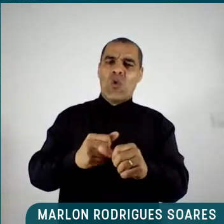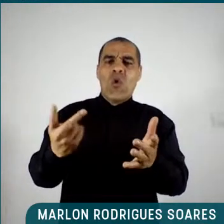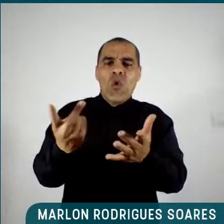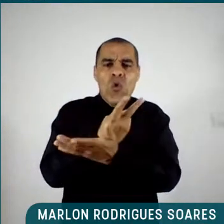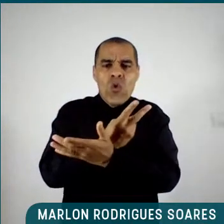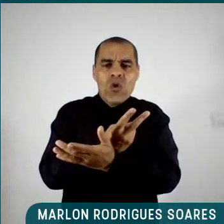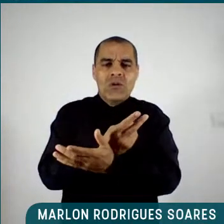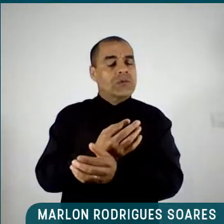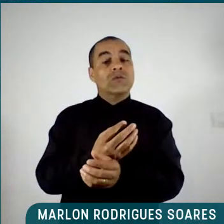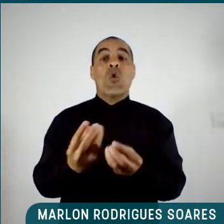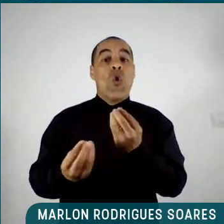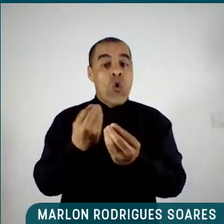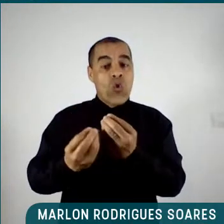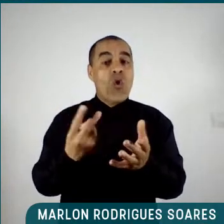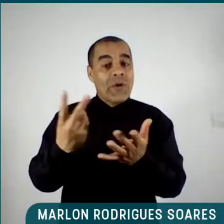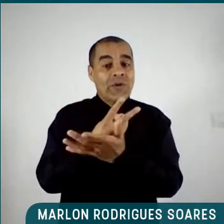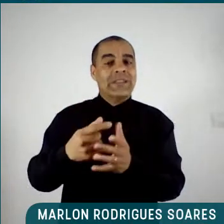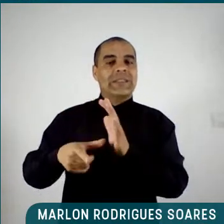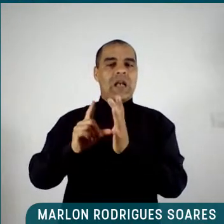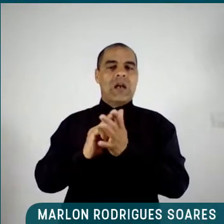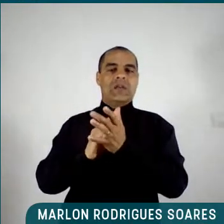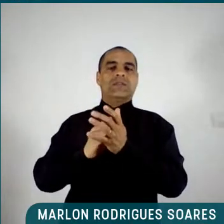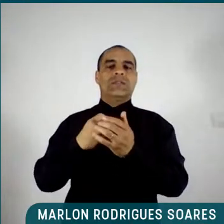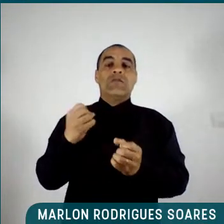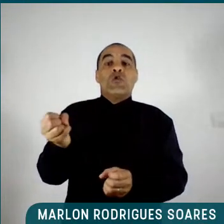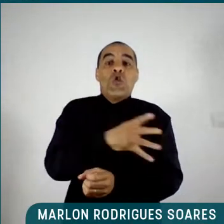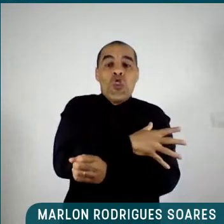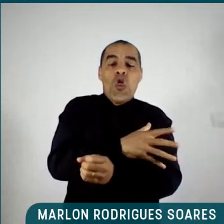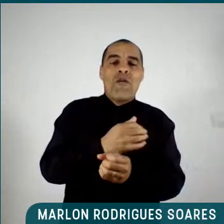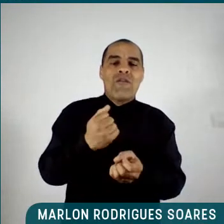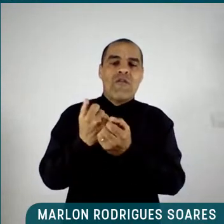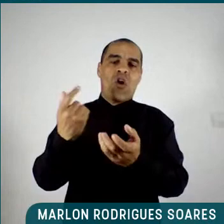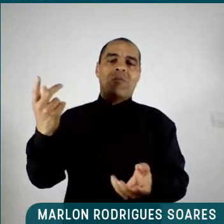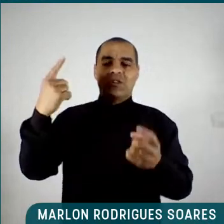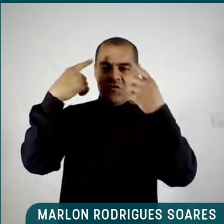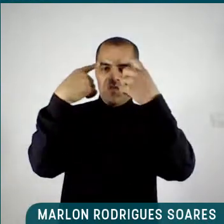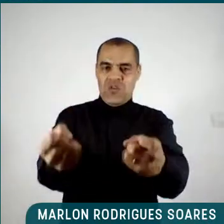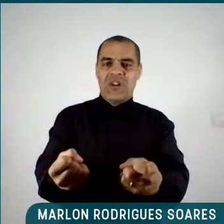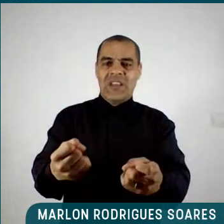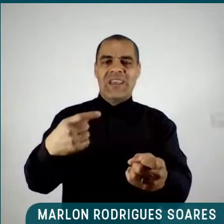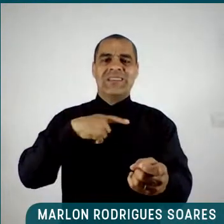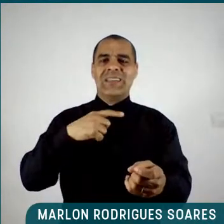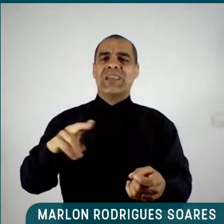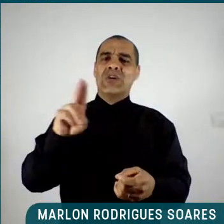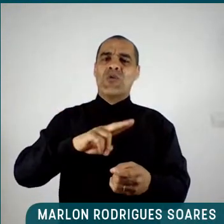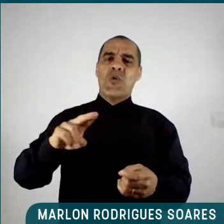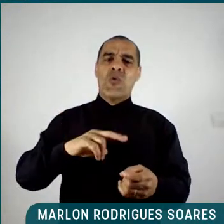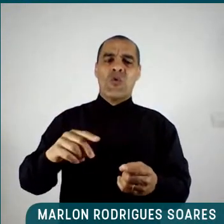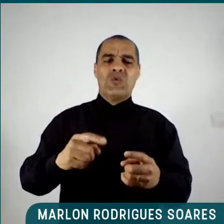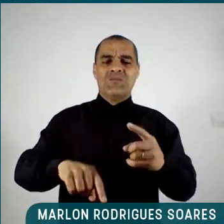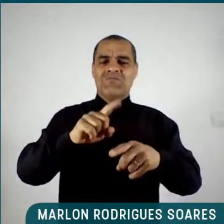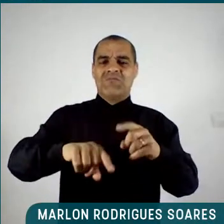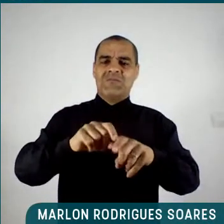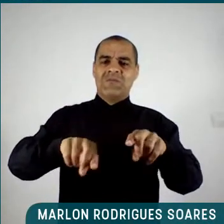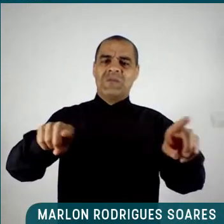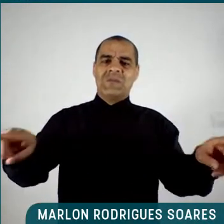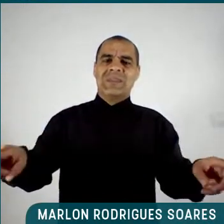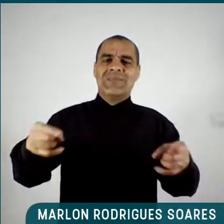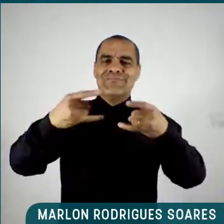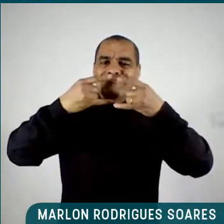violence changed as well. We have now reports of new types of